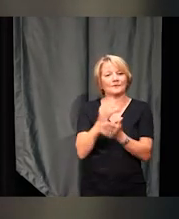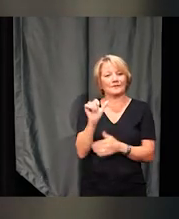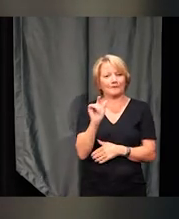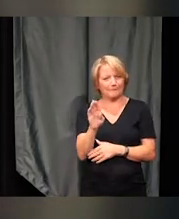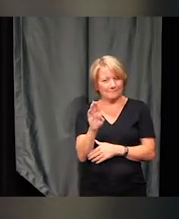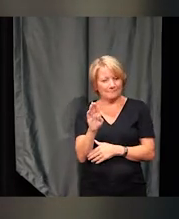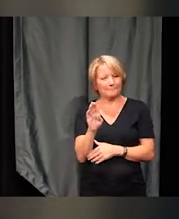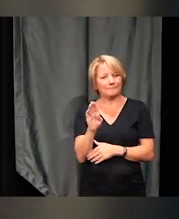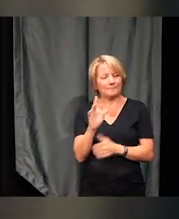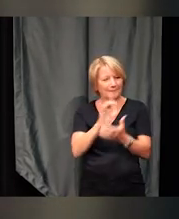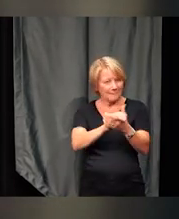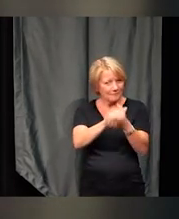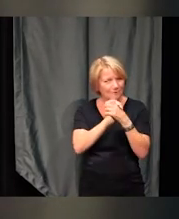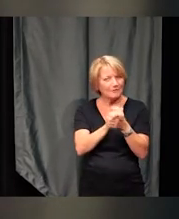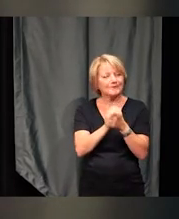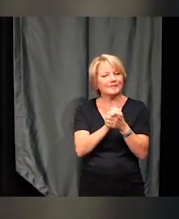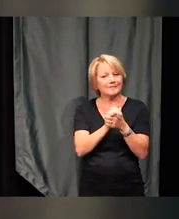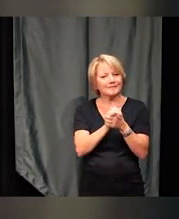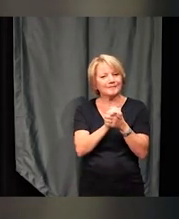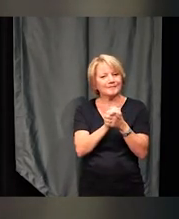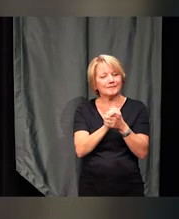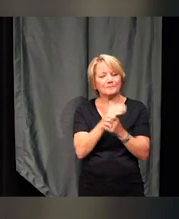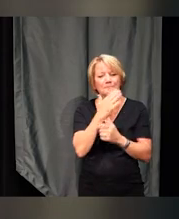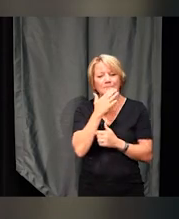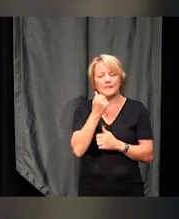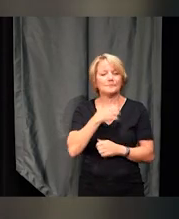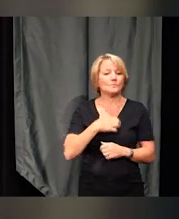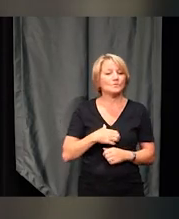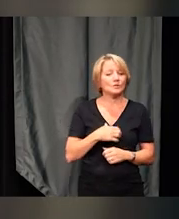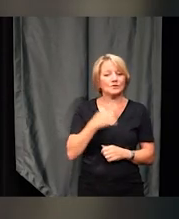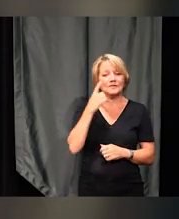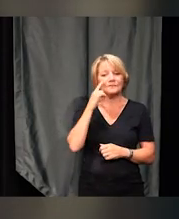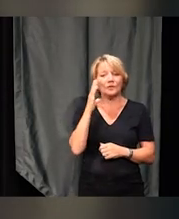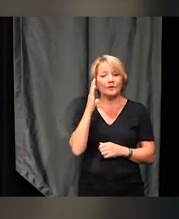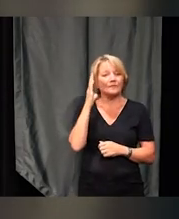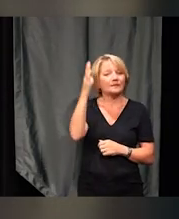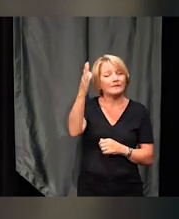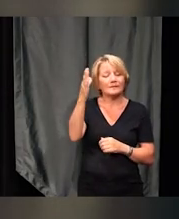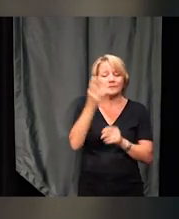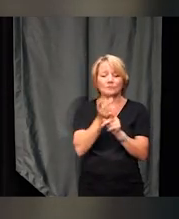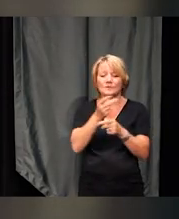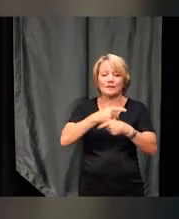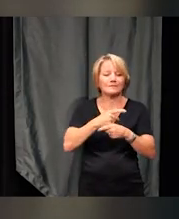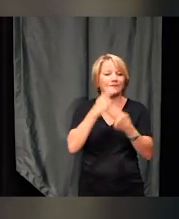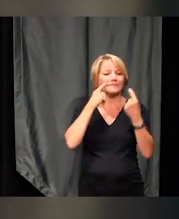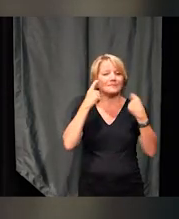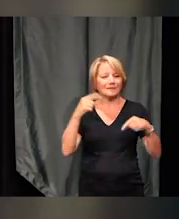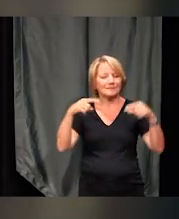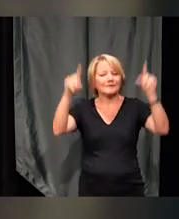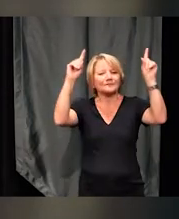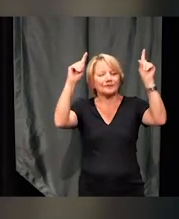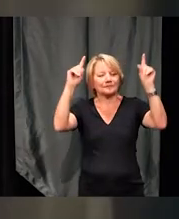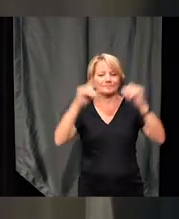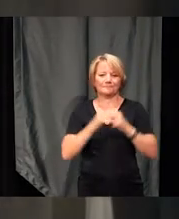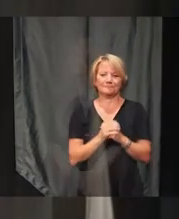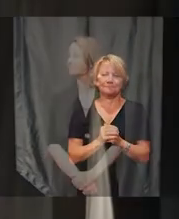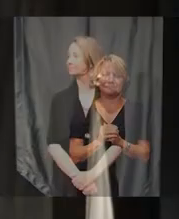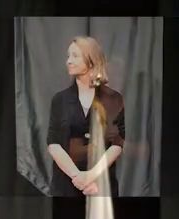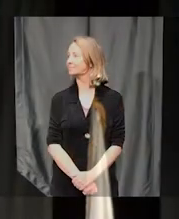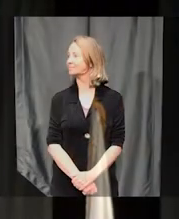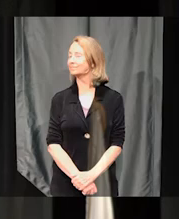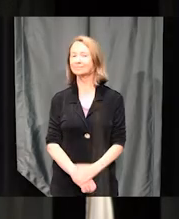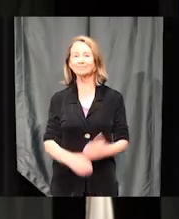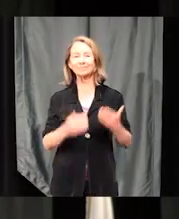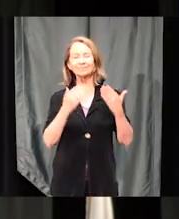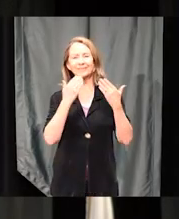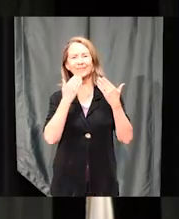club. Congratulations and best wishes for a productive and successful future.